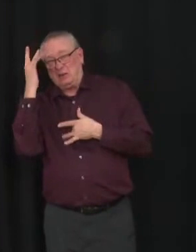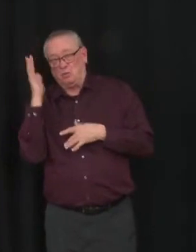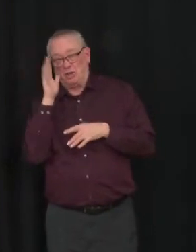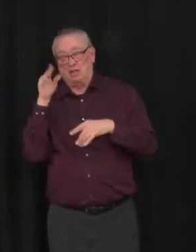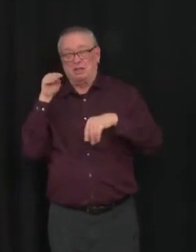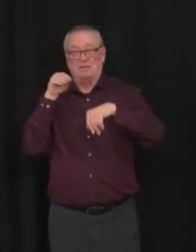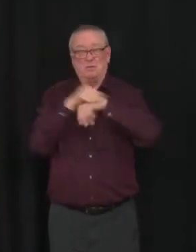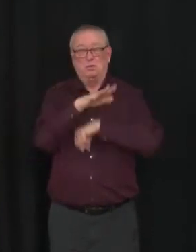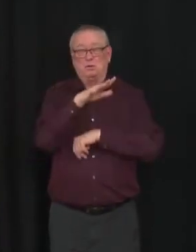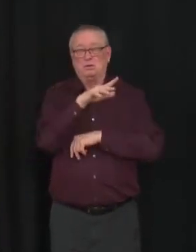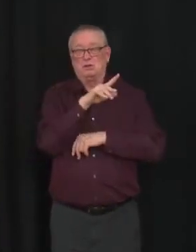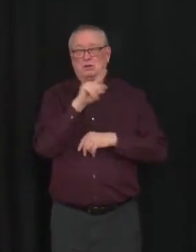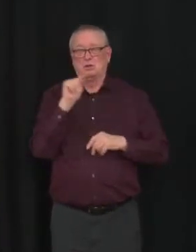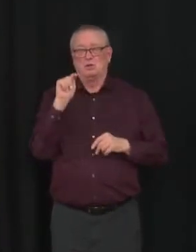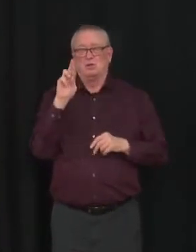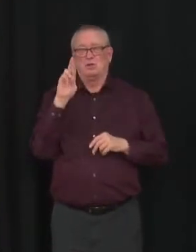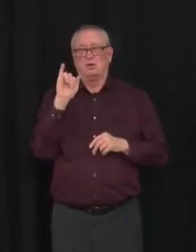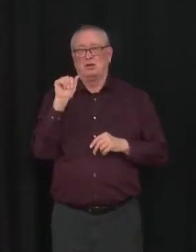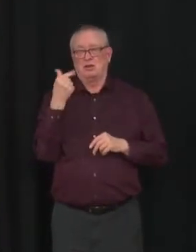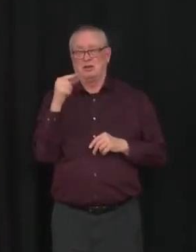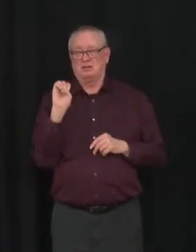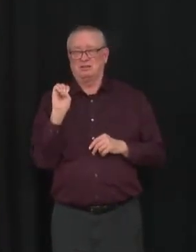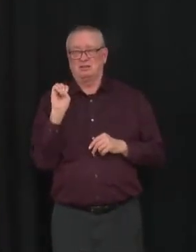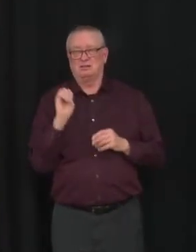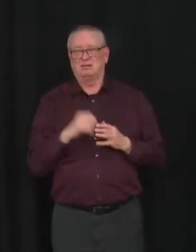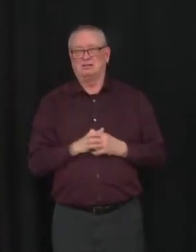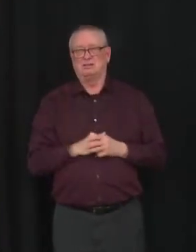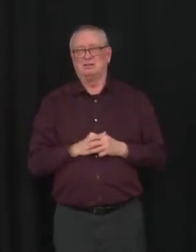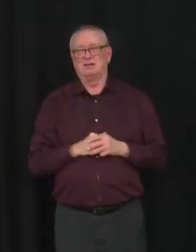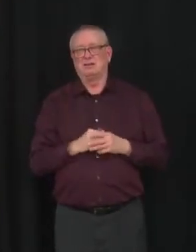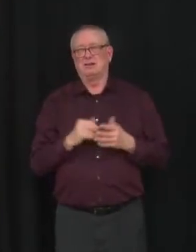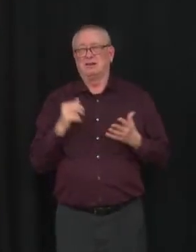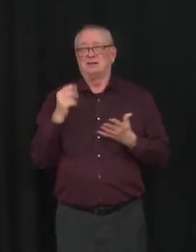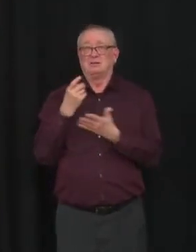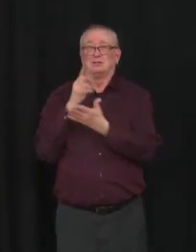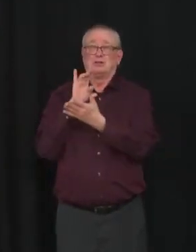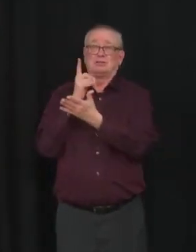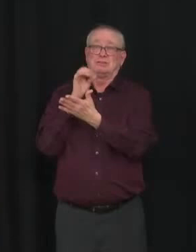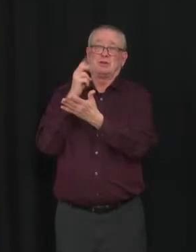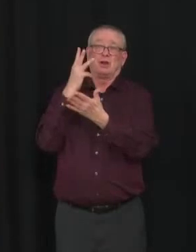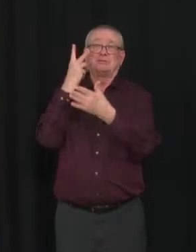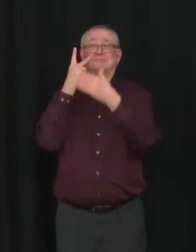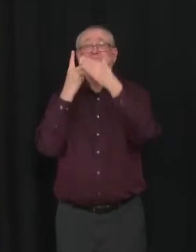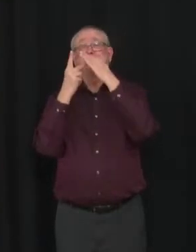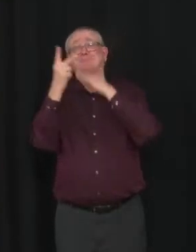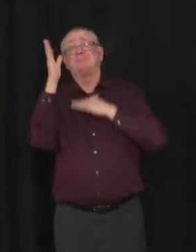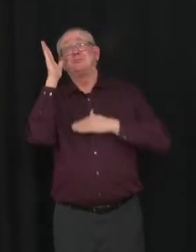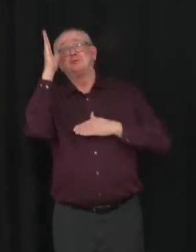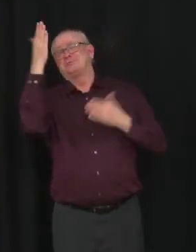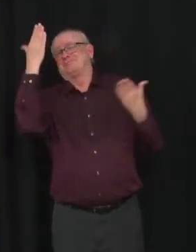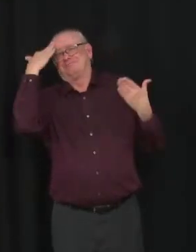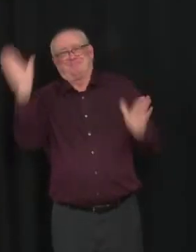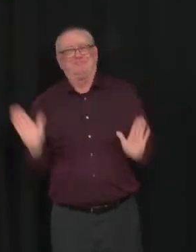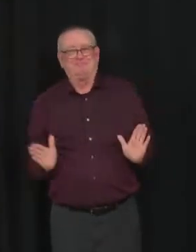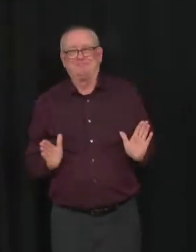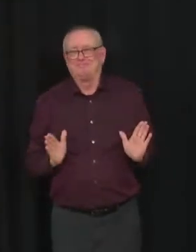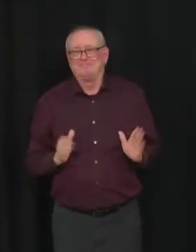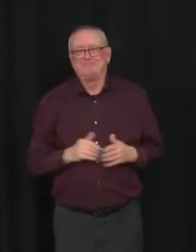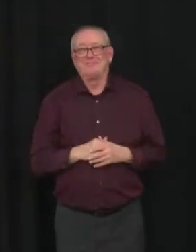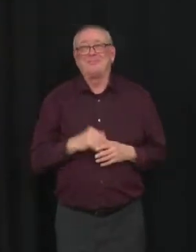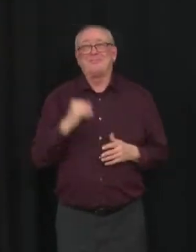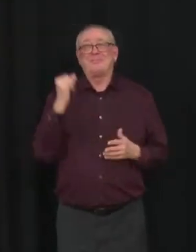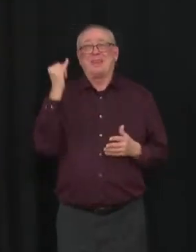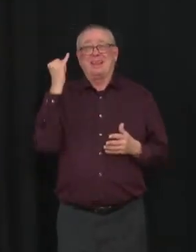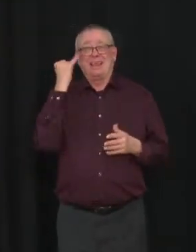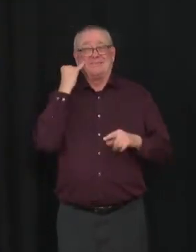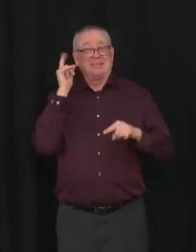We can't tell for sure what the future holds. I would say, though, that if we aren't able to alter the slope of the growth, and the